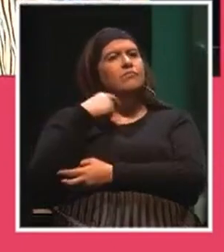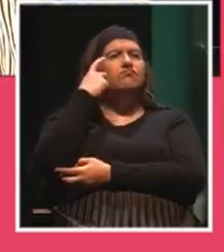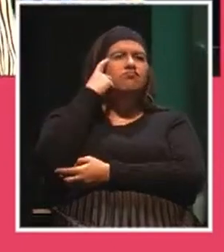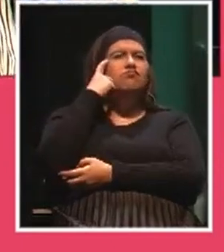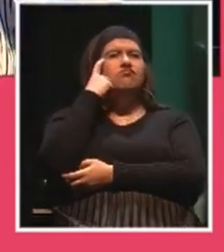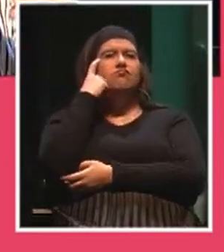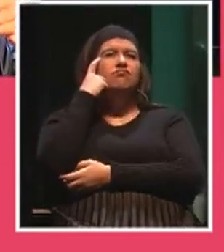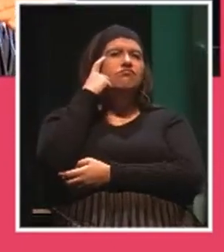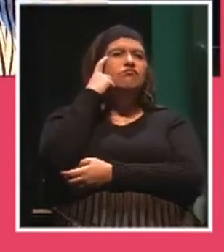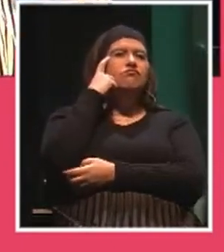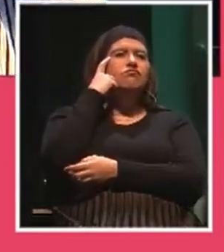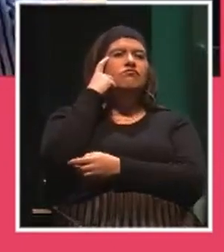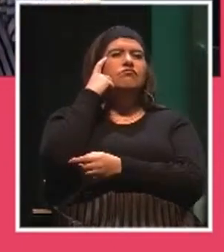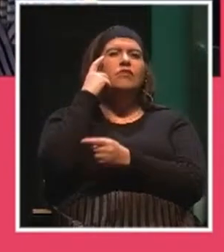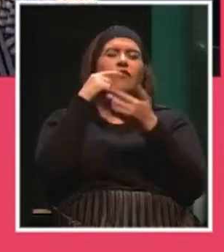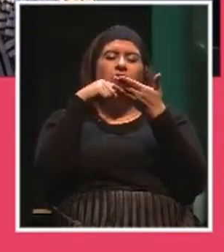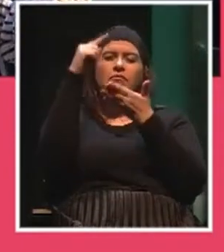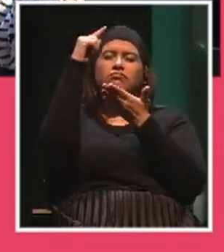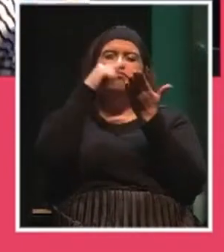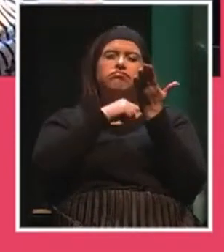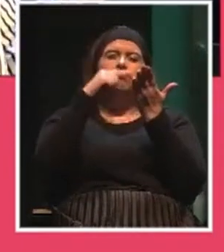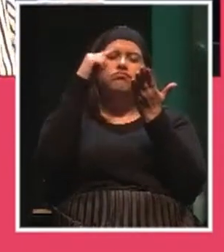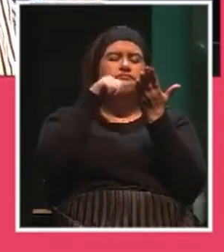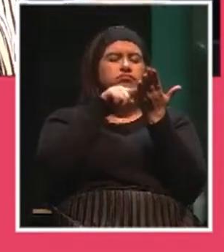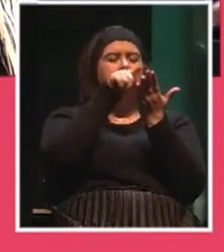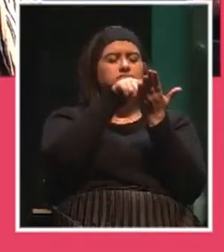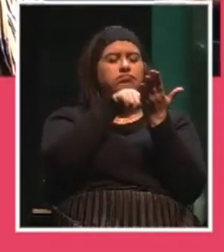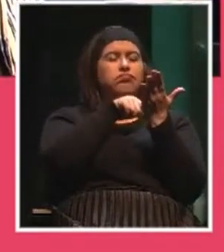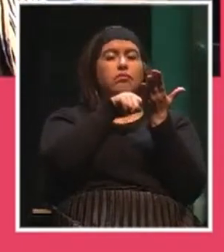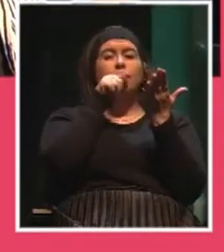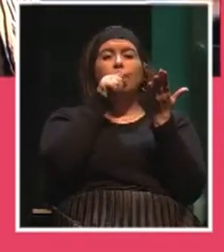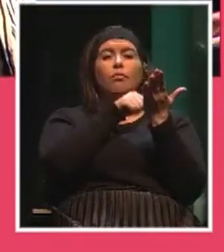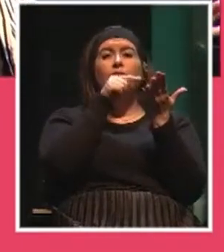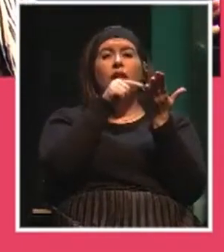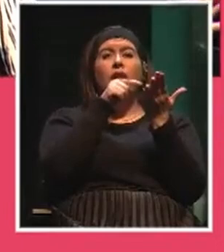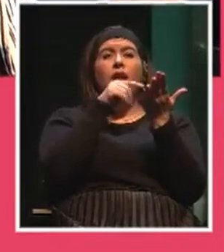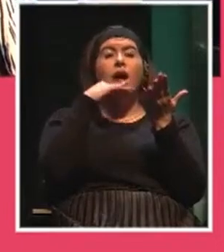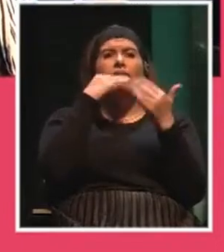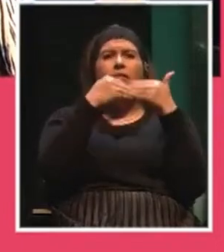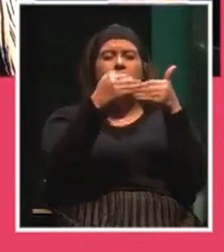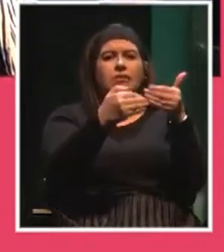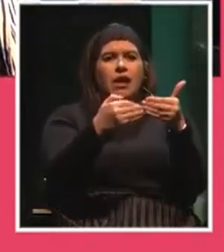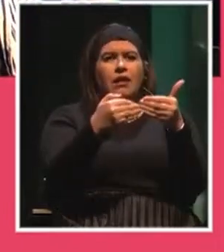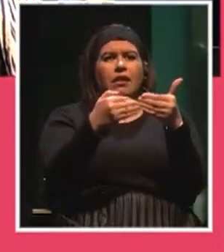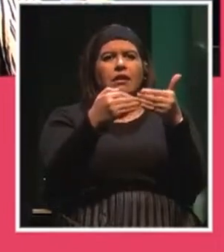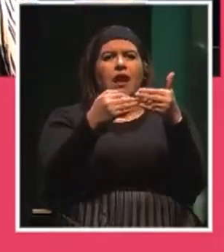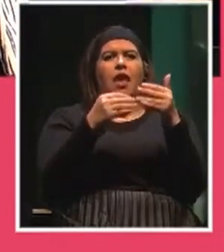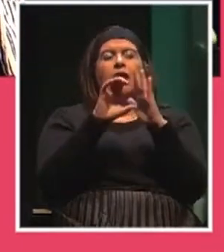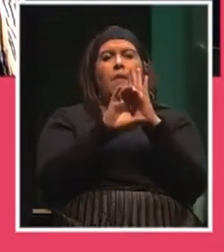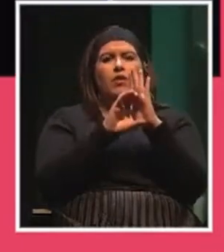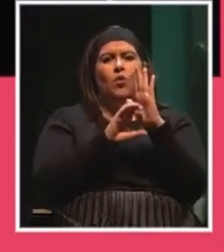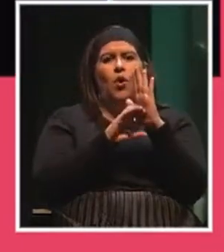more content. You couldn't go forward in time. We would publish the site at